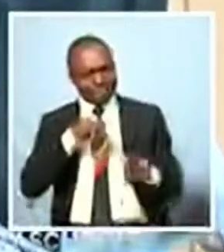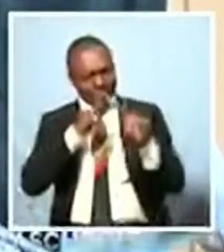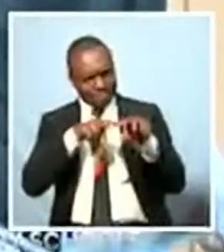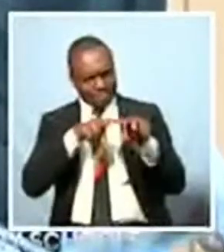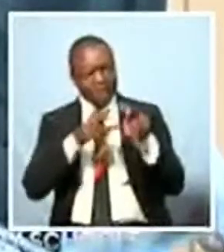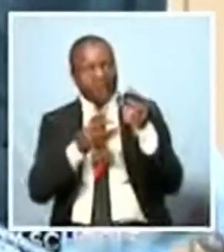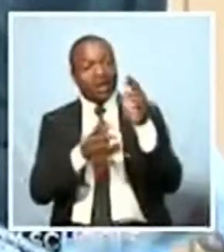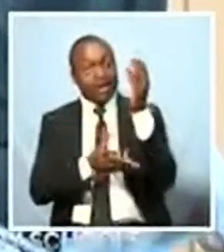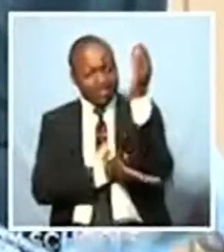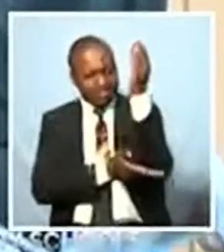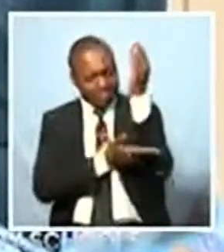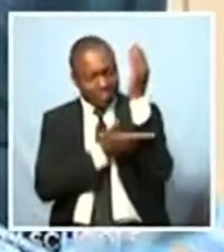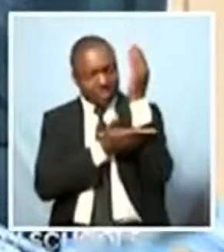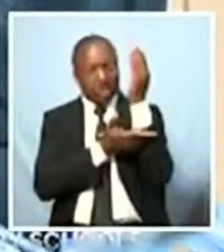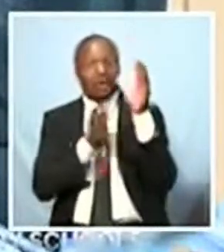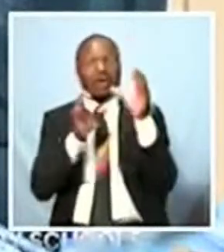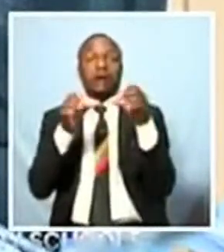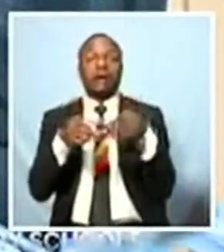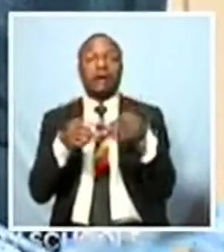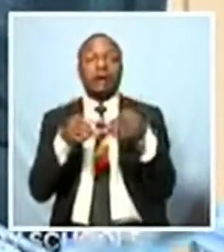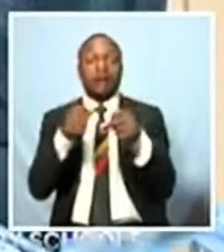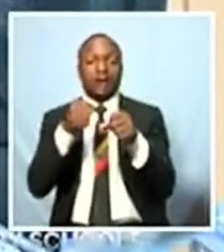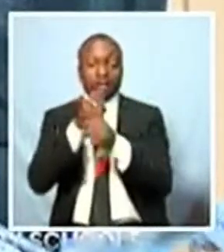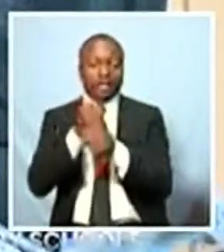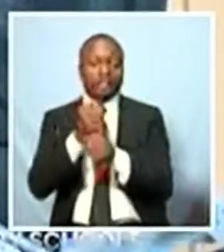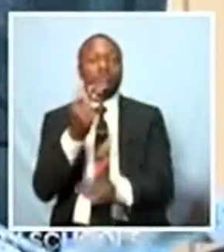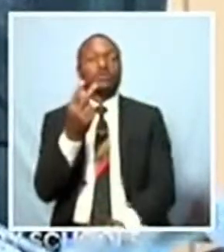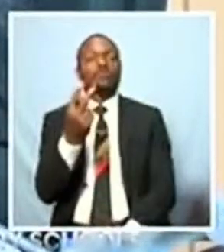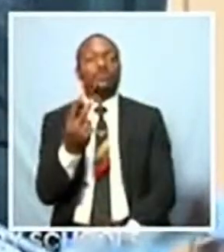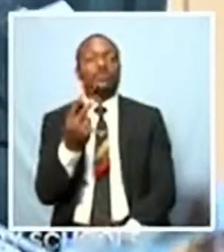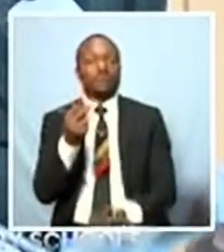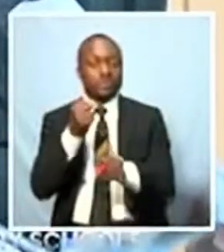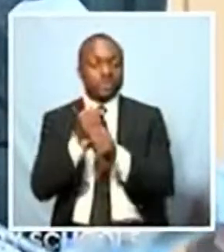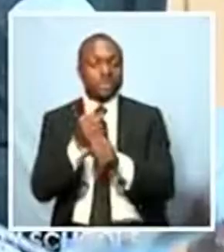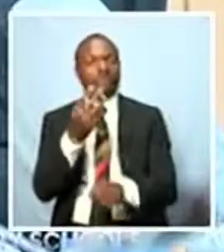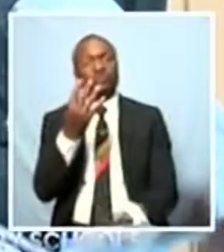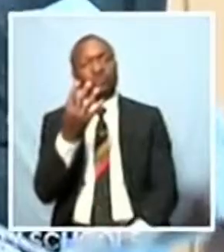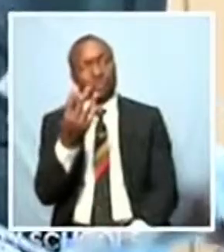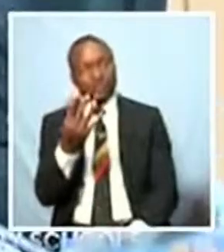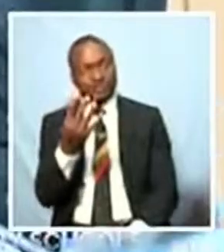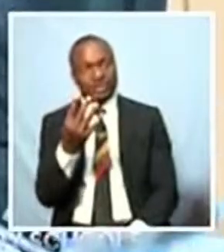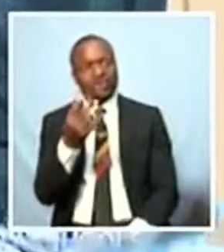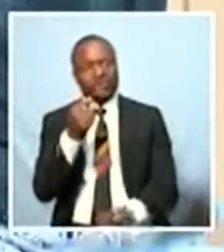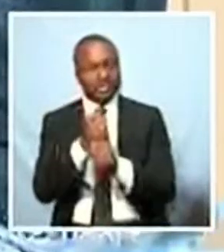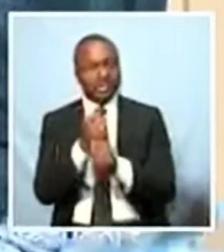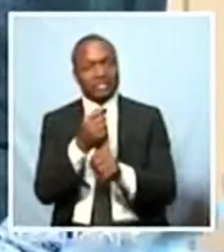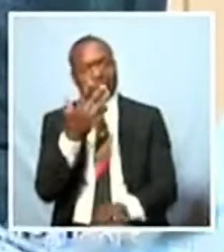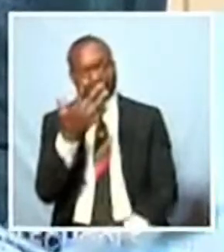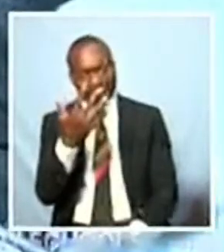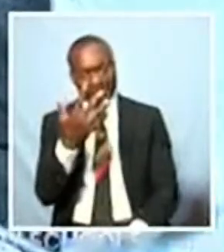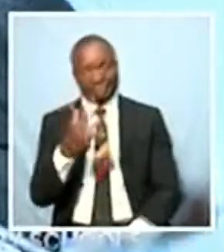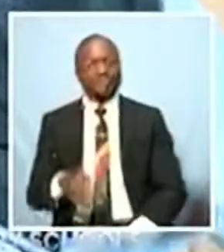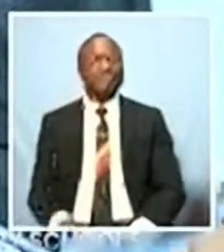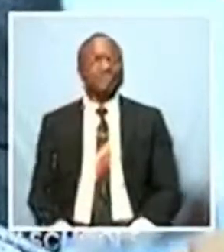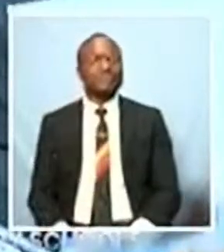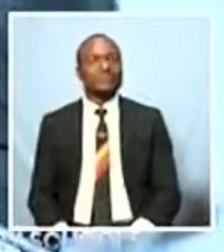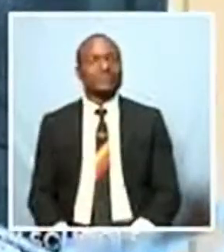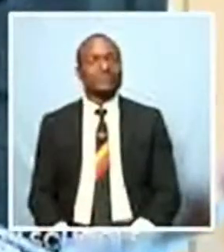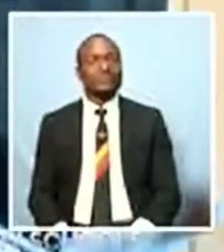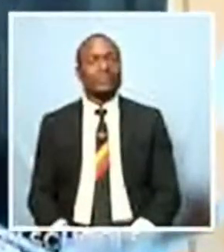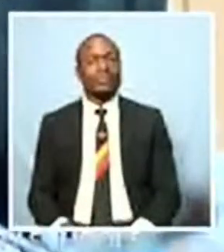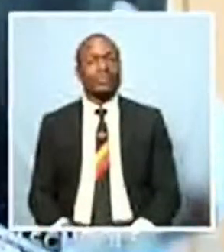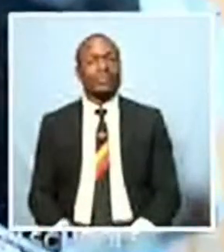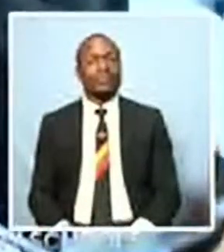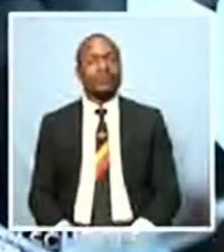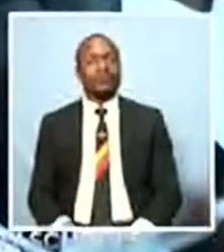where there were students from, I think, grade 2, 4, even 5, 3, and they